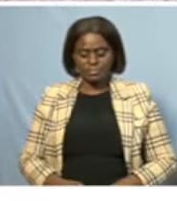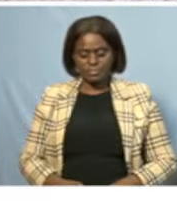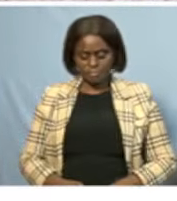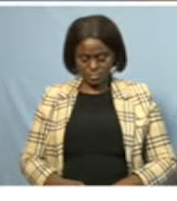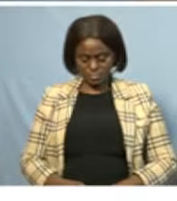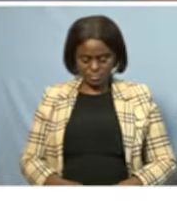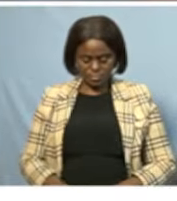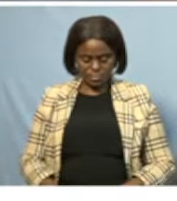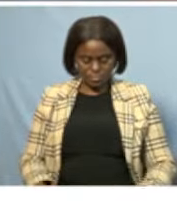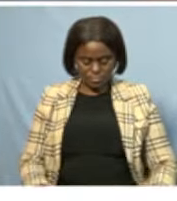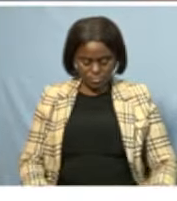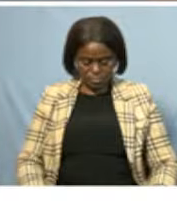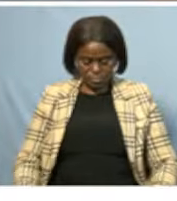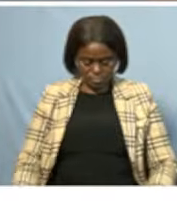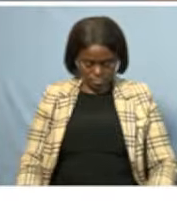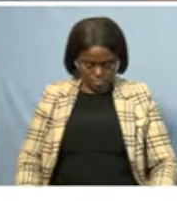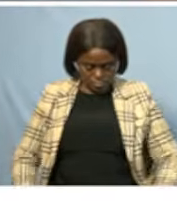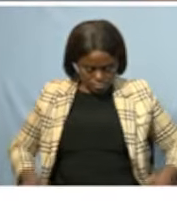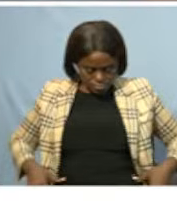Okay.